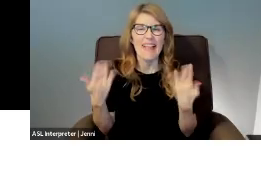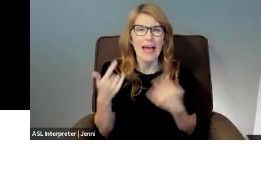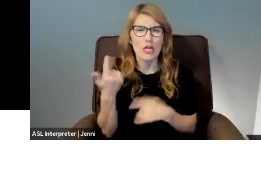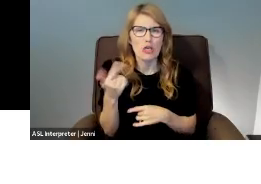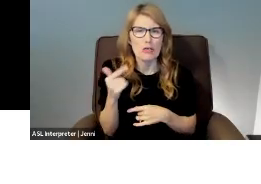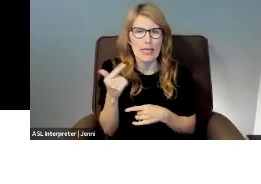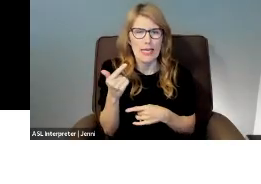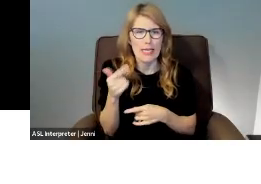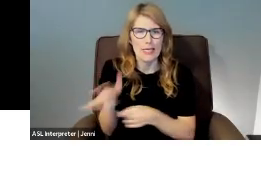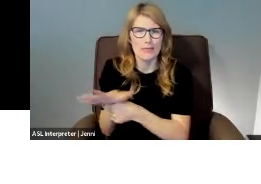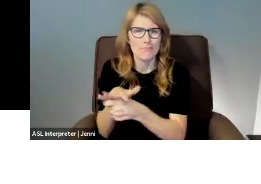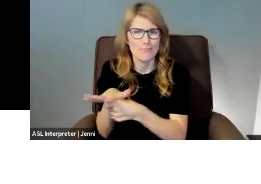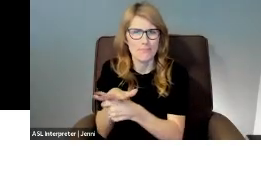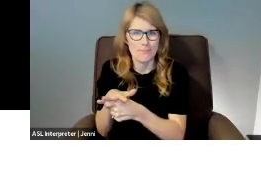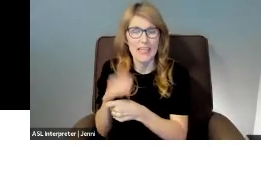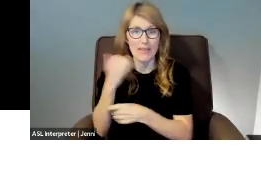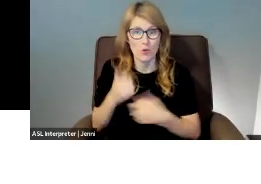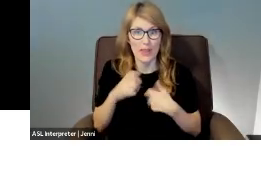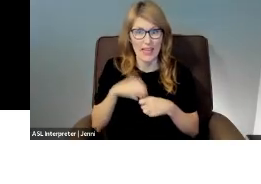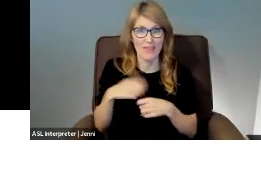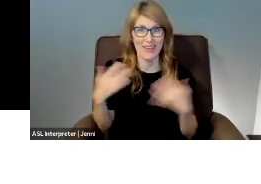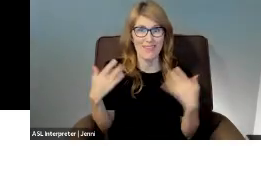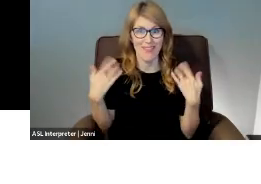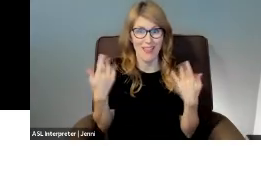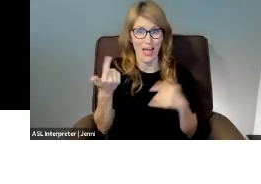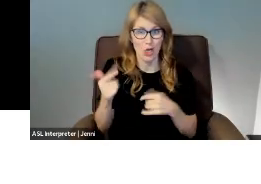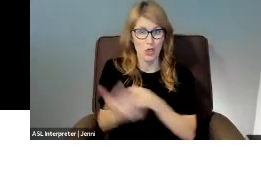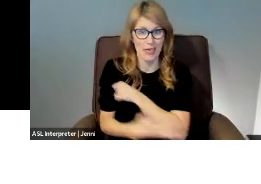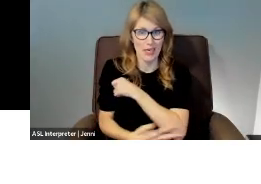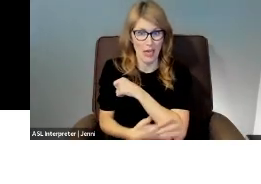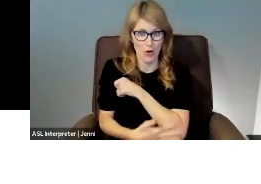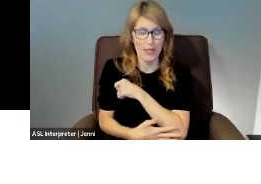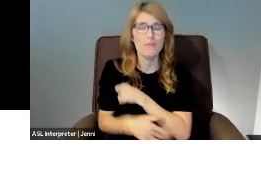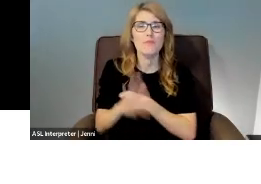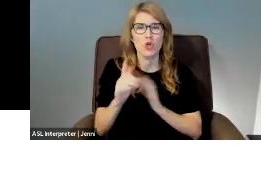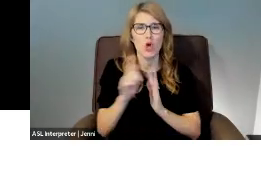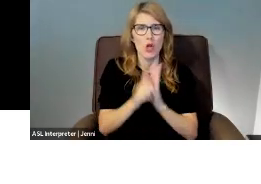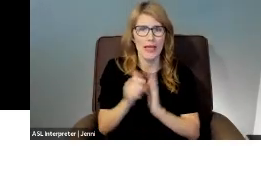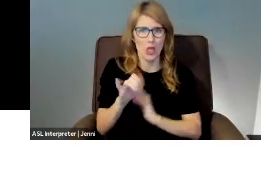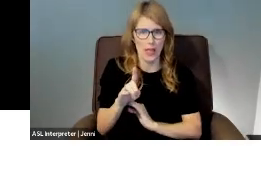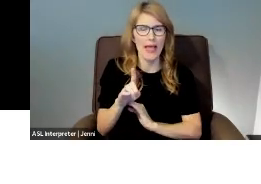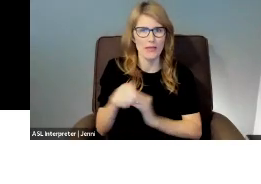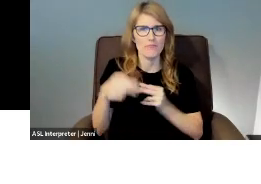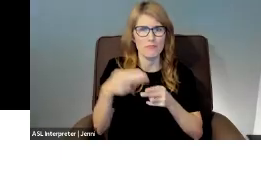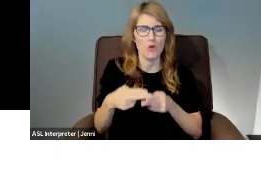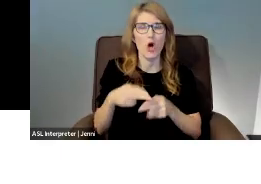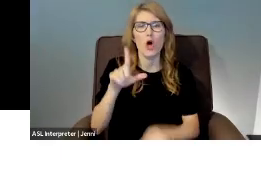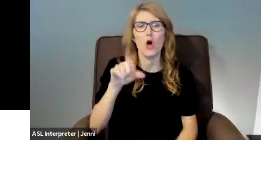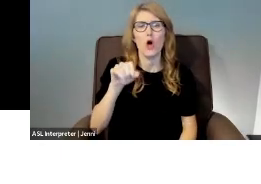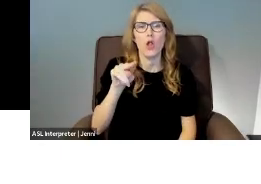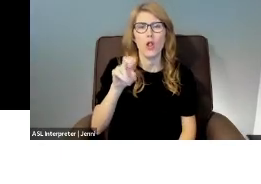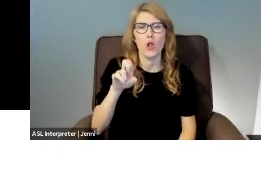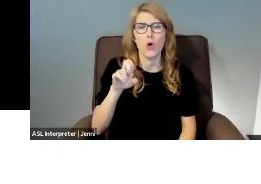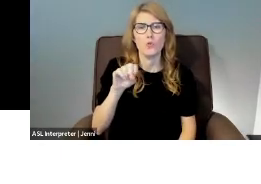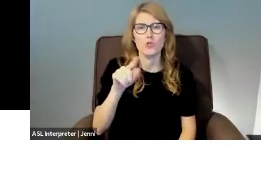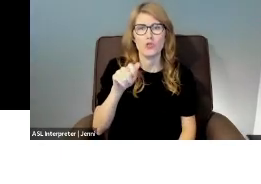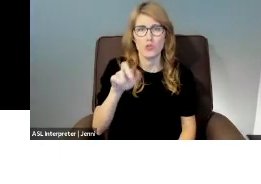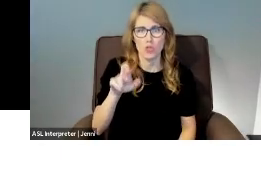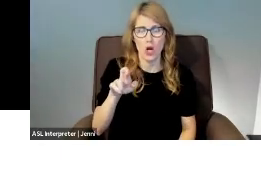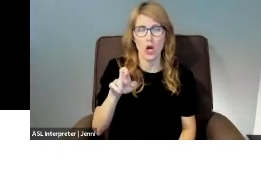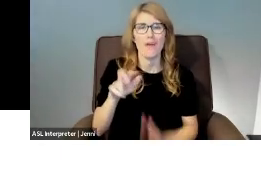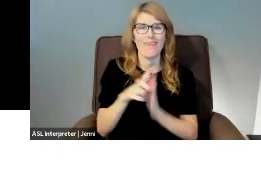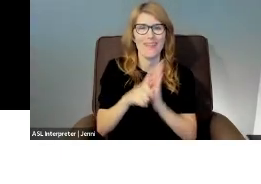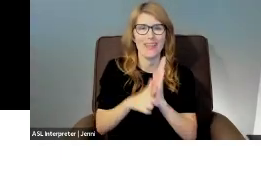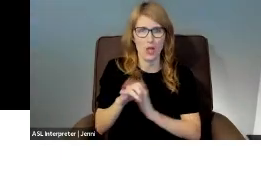living in any of those counties shaded in light green, your legal aid will be Lone Star Legal Aid, and you can use the link below to reach